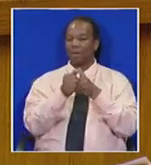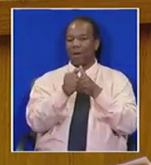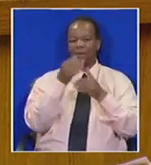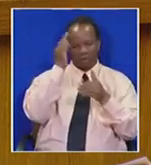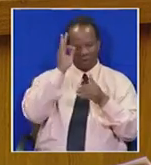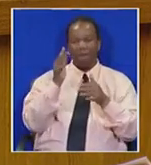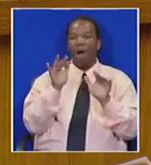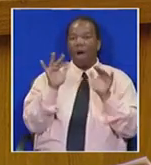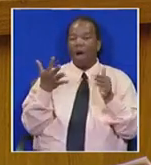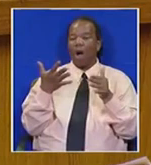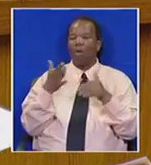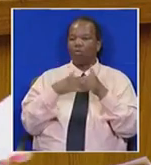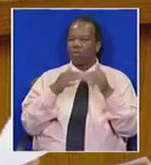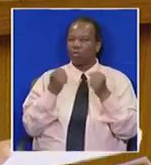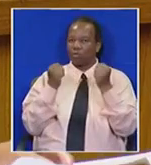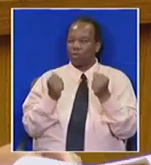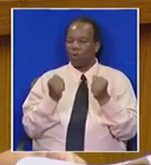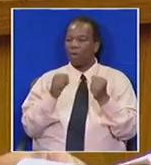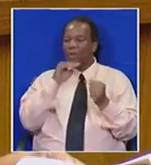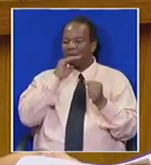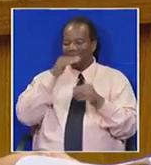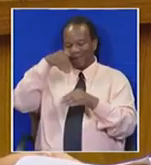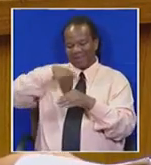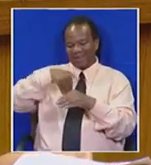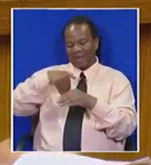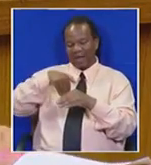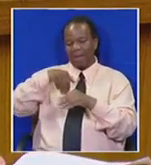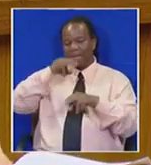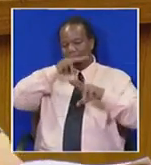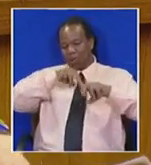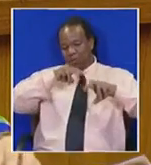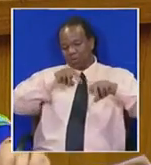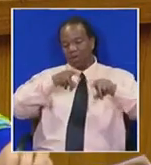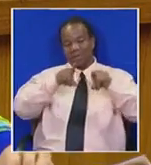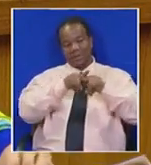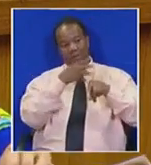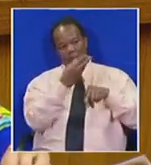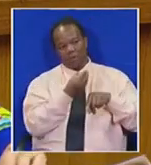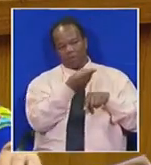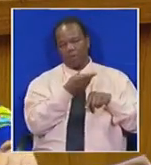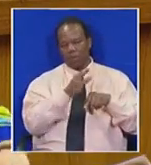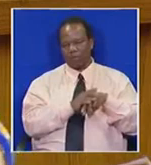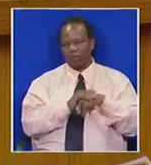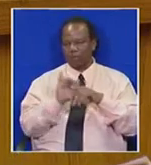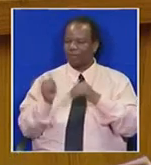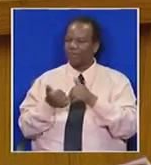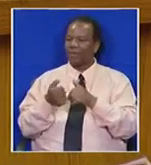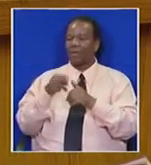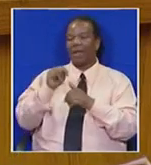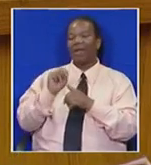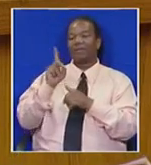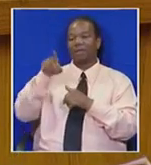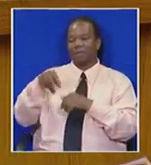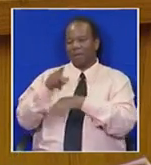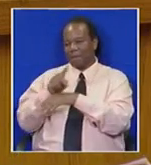by conducting more inside monitoring, Mr. President, alongside with you. The National Development Plan is instructive